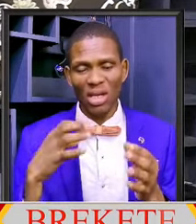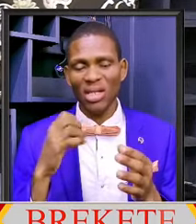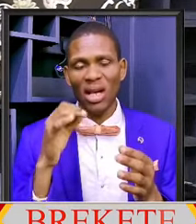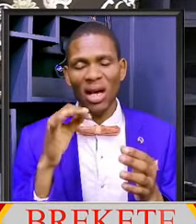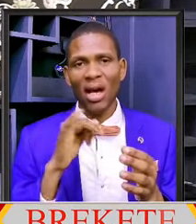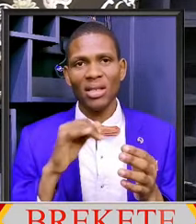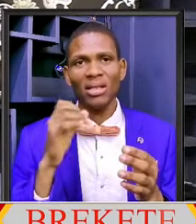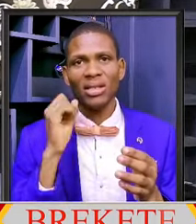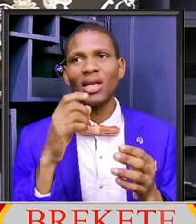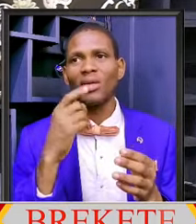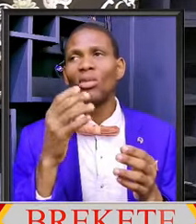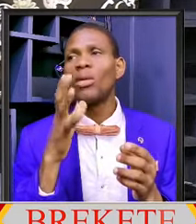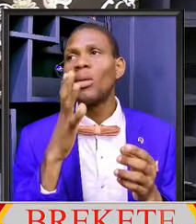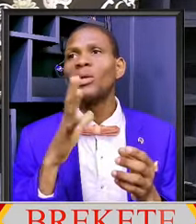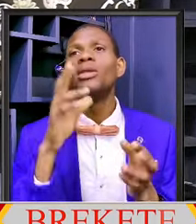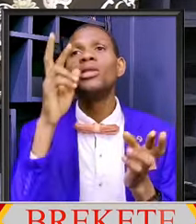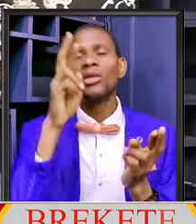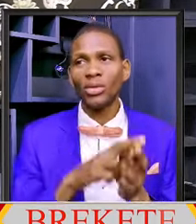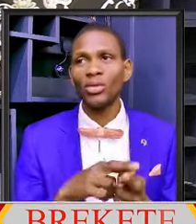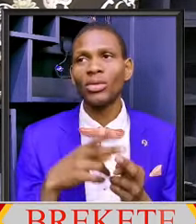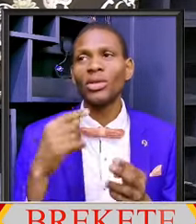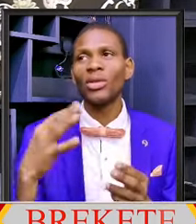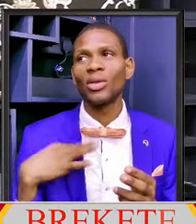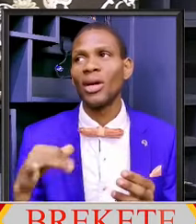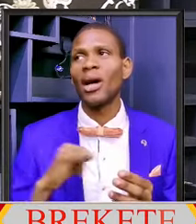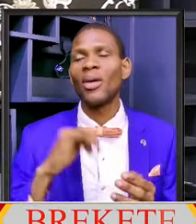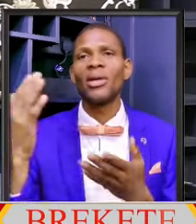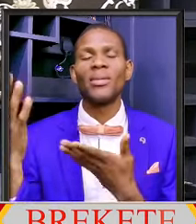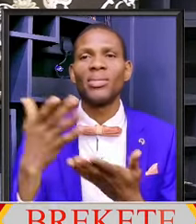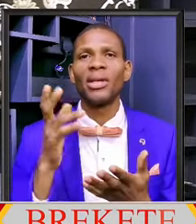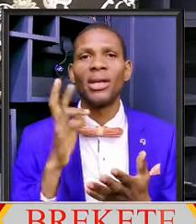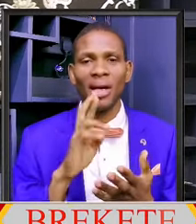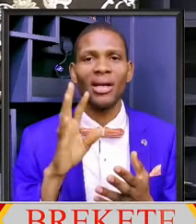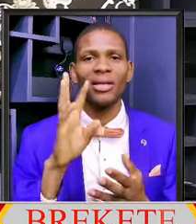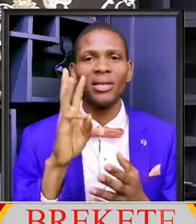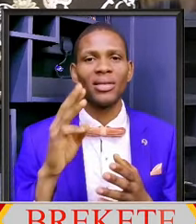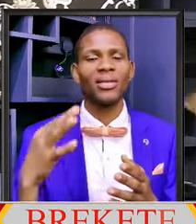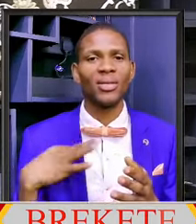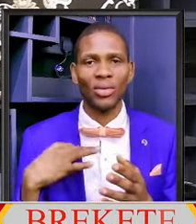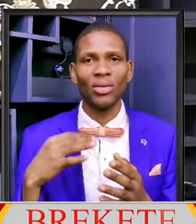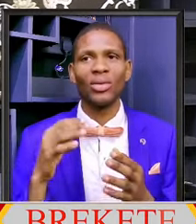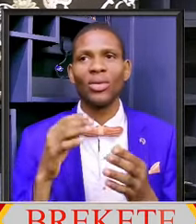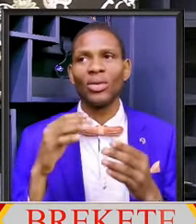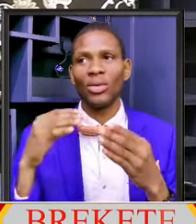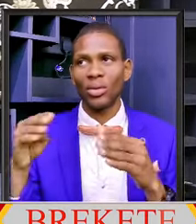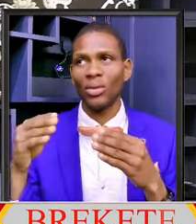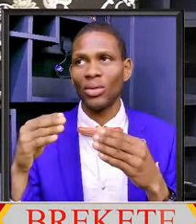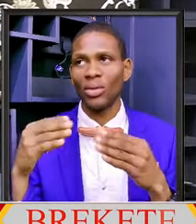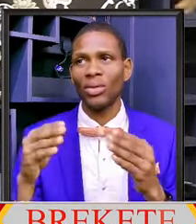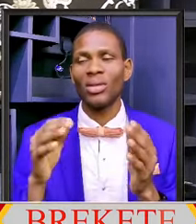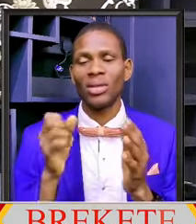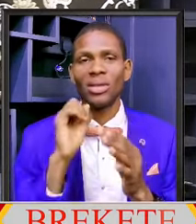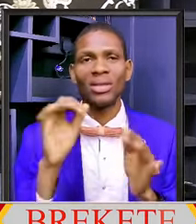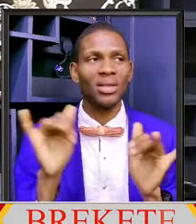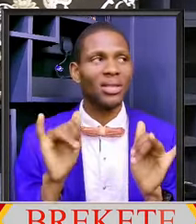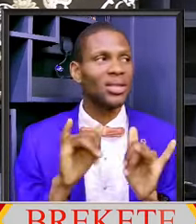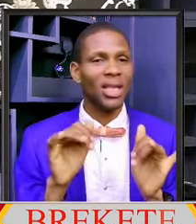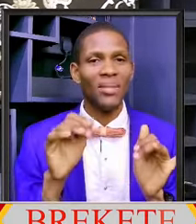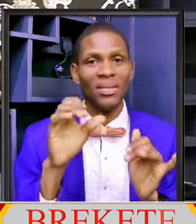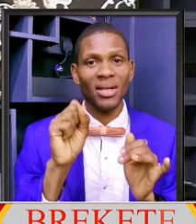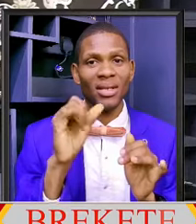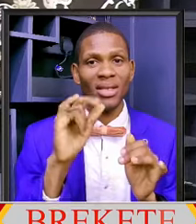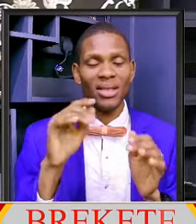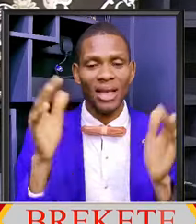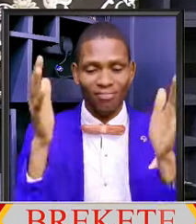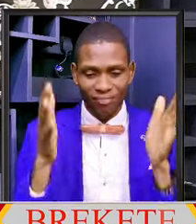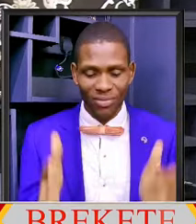mommy, reduce the clothes. Please, I'll bring her 6 clothes sewed. She's the same size with my daughter, the